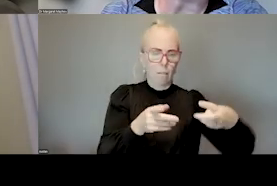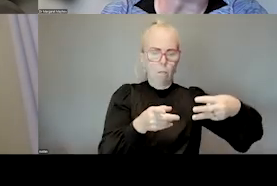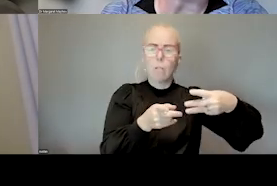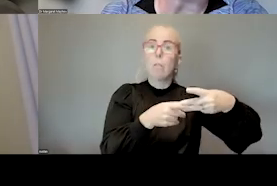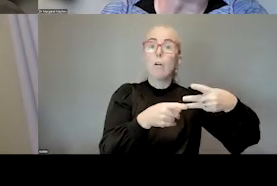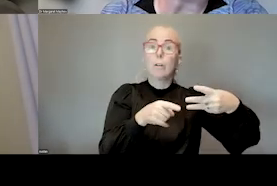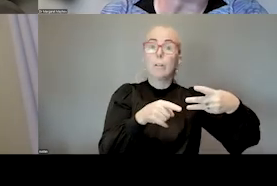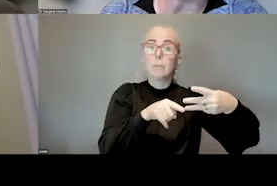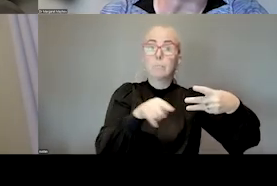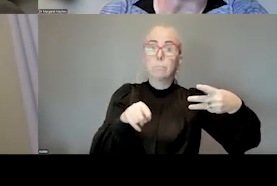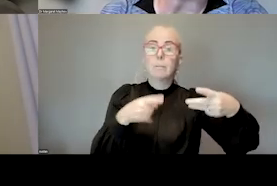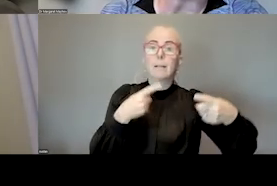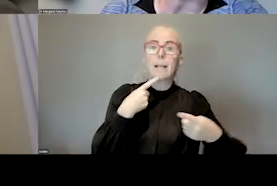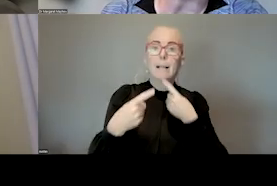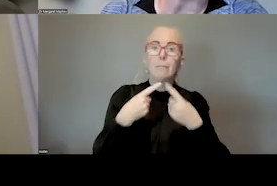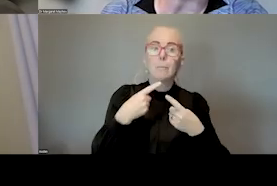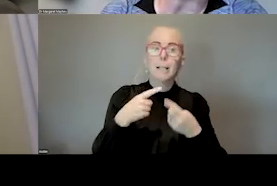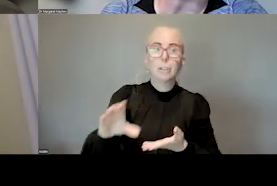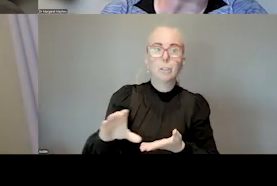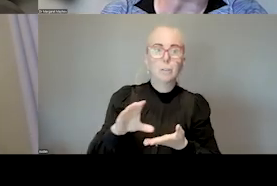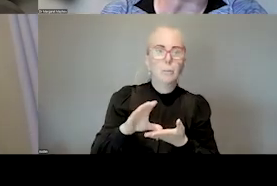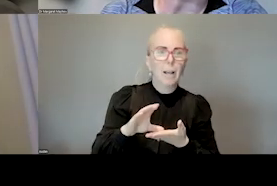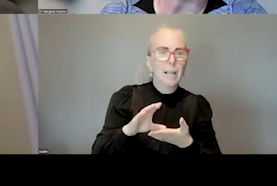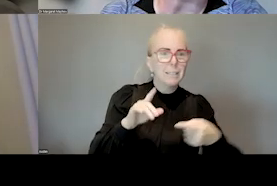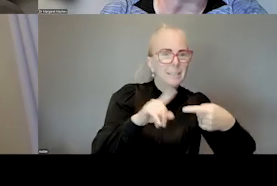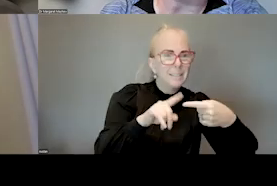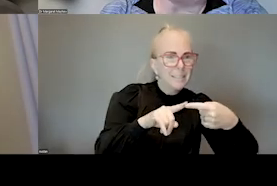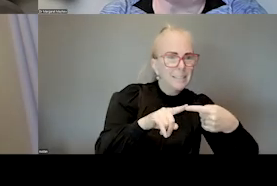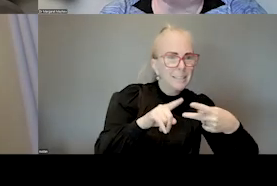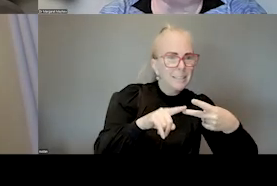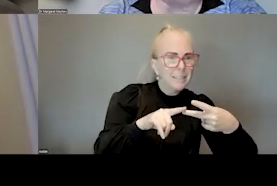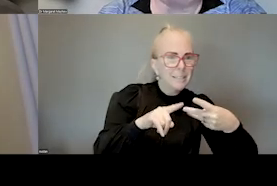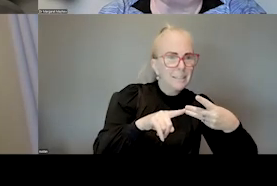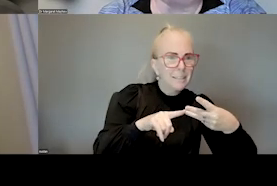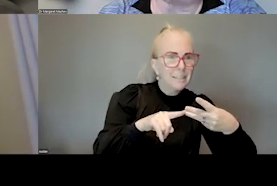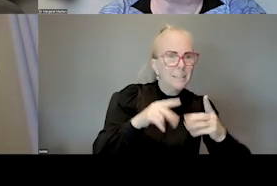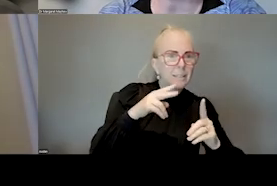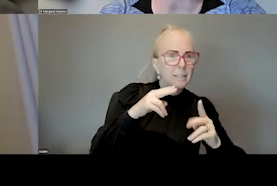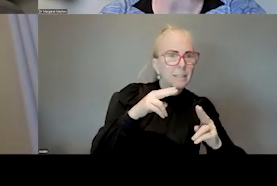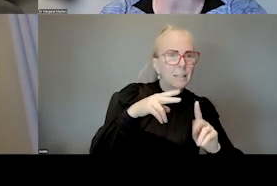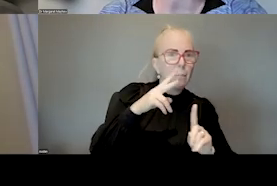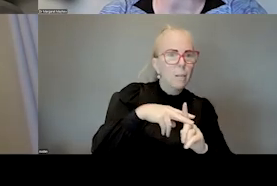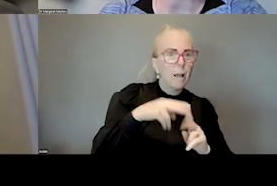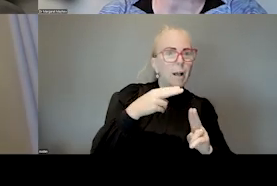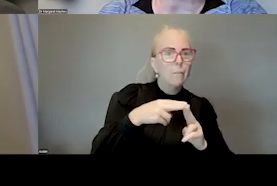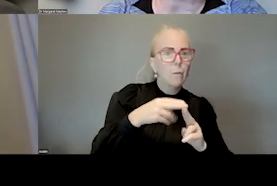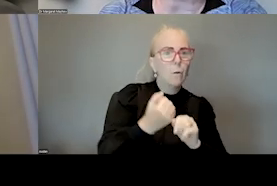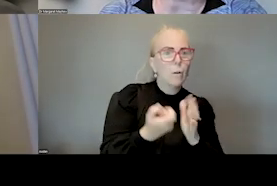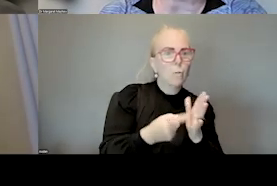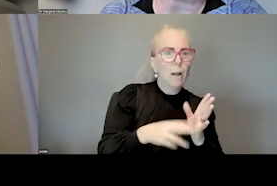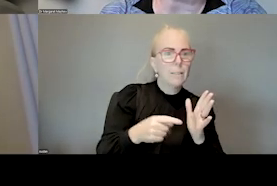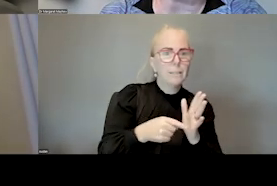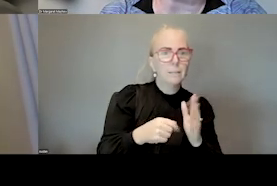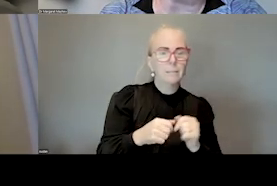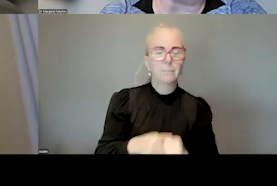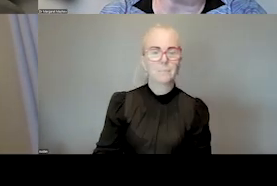there's information, grantee portal, and then apply for a grant, and that is the one that we want. Mhm. So we click onto that, and then we